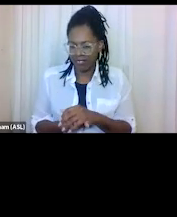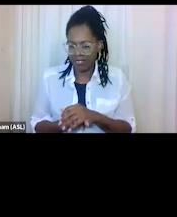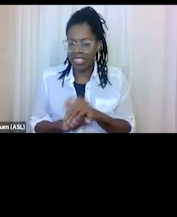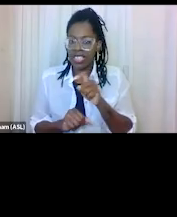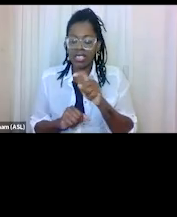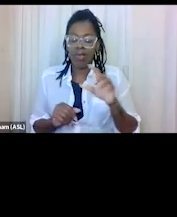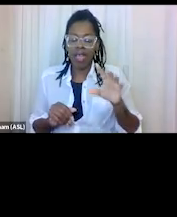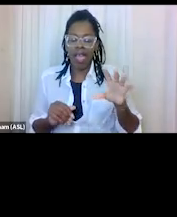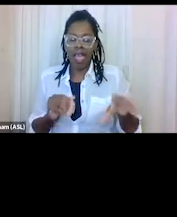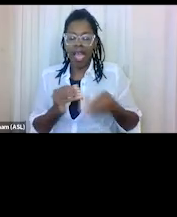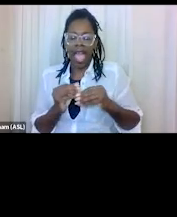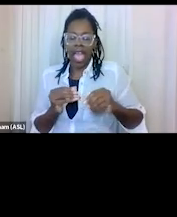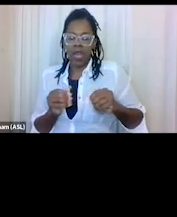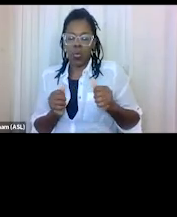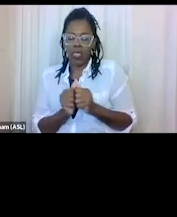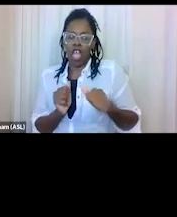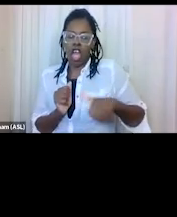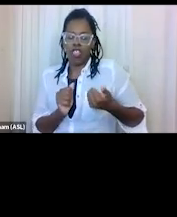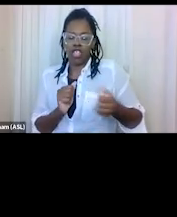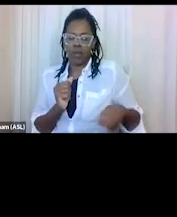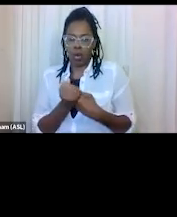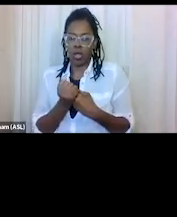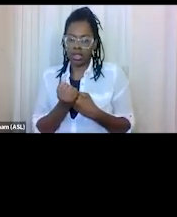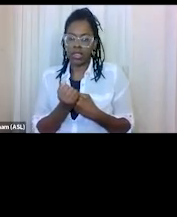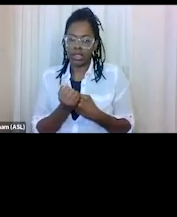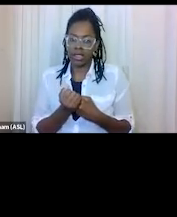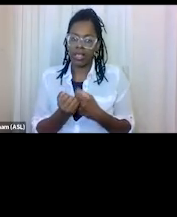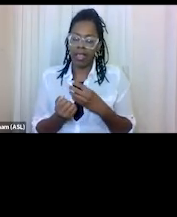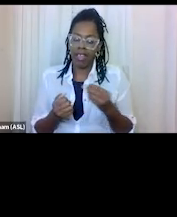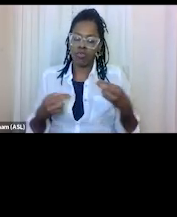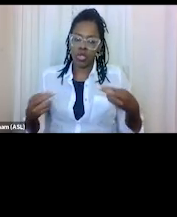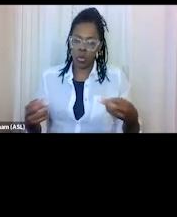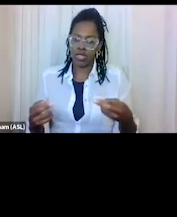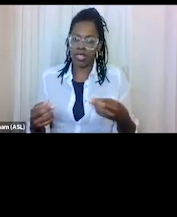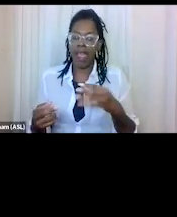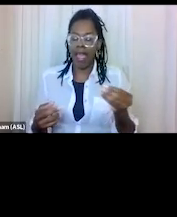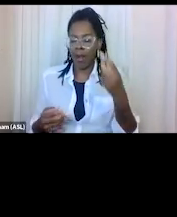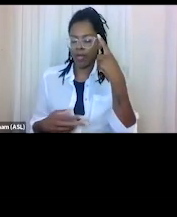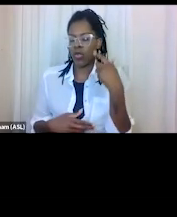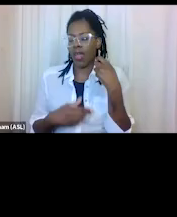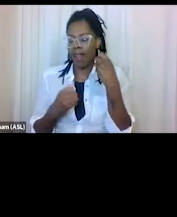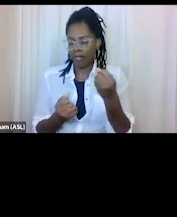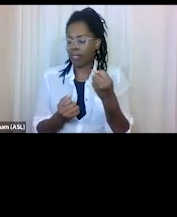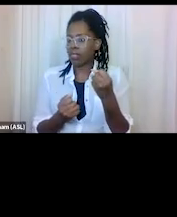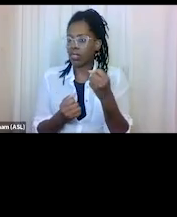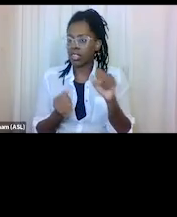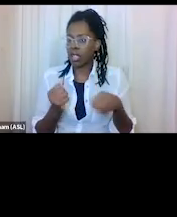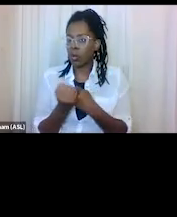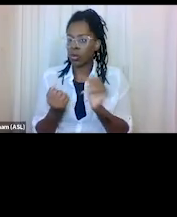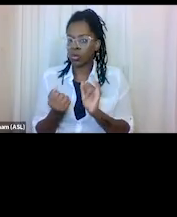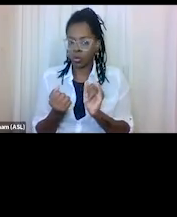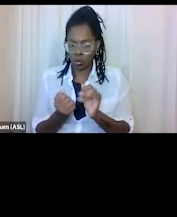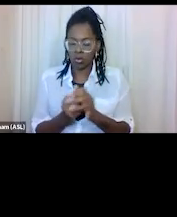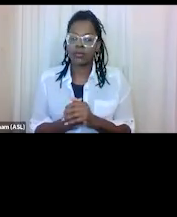joined with other supports, the material condition supports and the appropriate mental health treatment supports. Other things